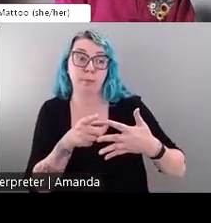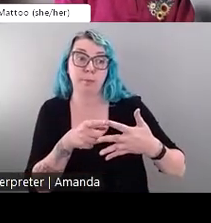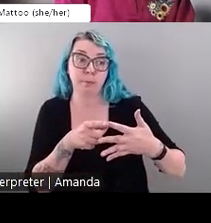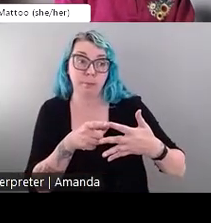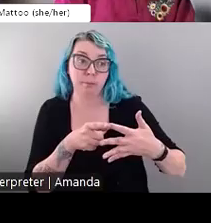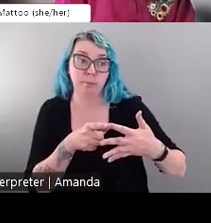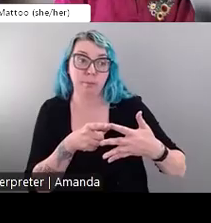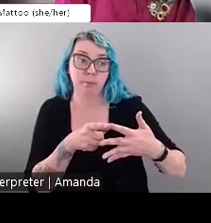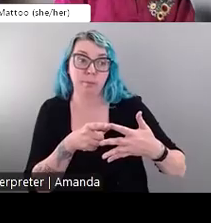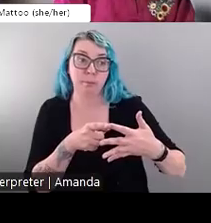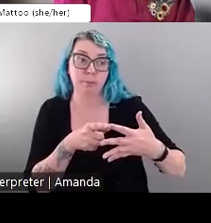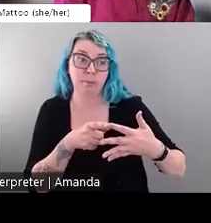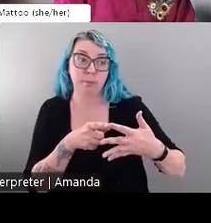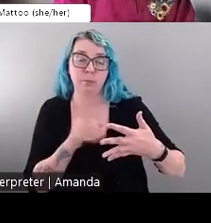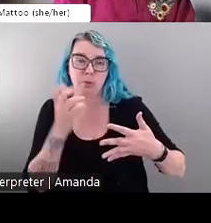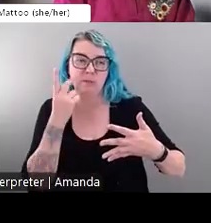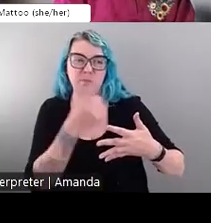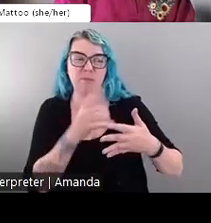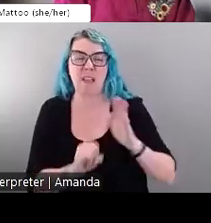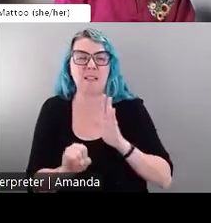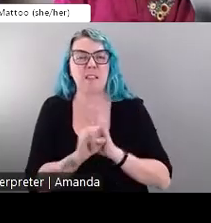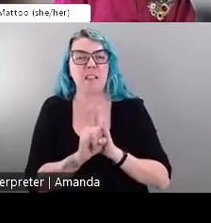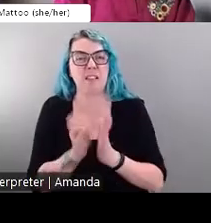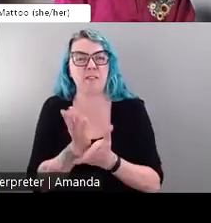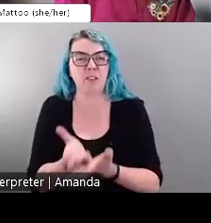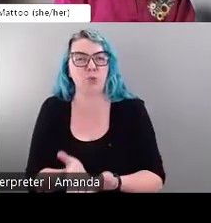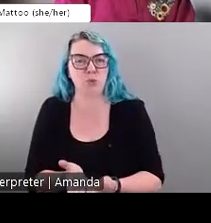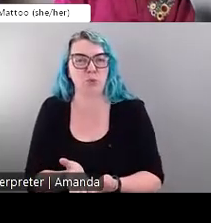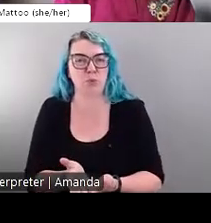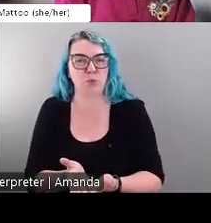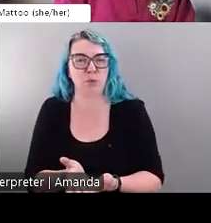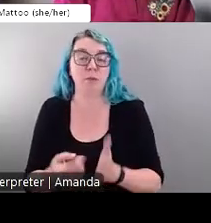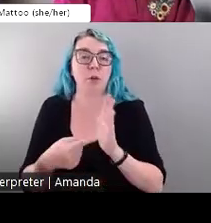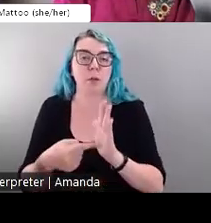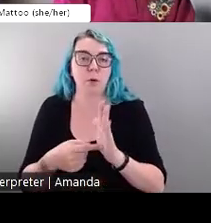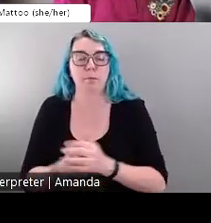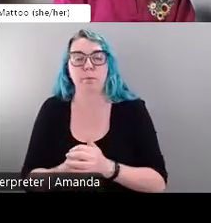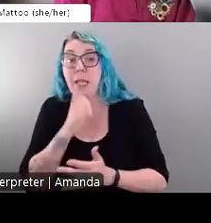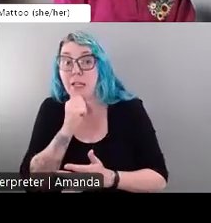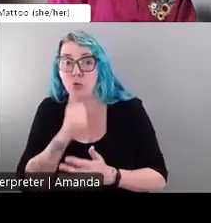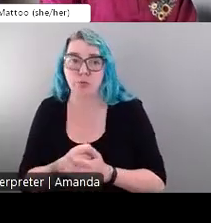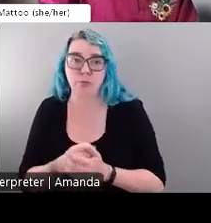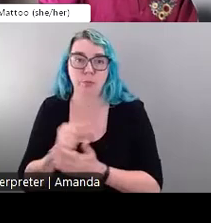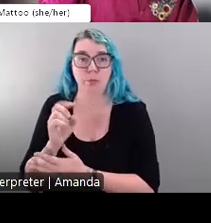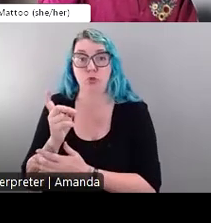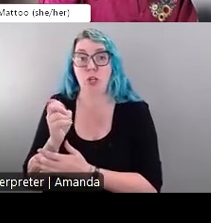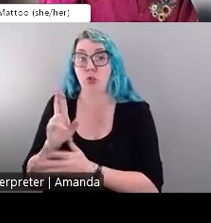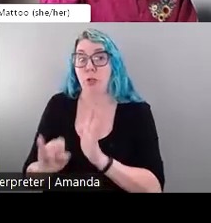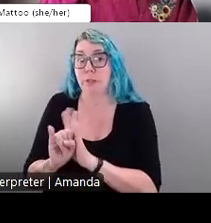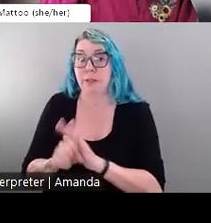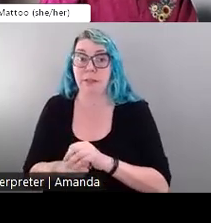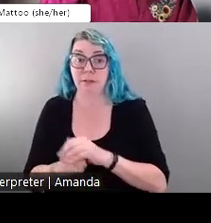asks questions about relevant identity factors. So these are things like a client's age, their gender identity, and their immigration